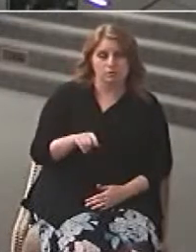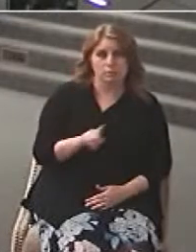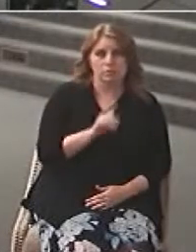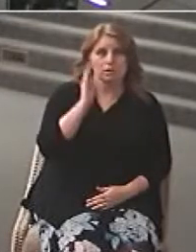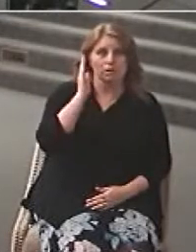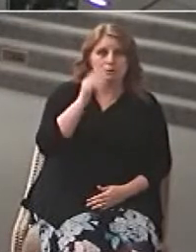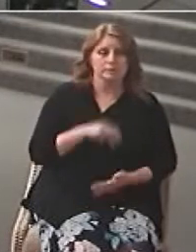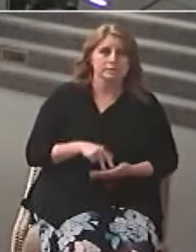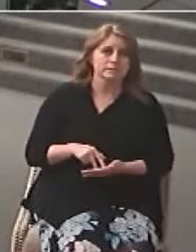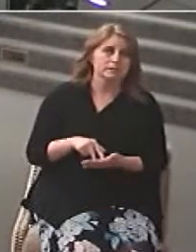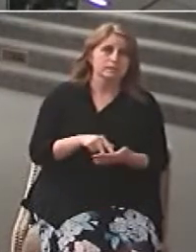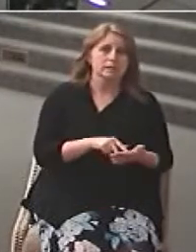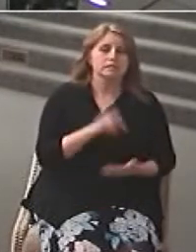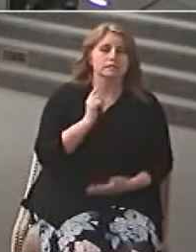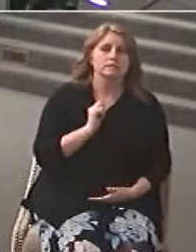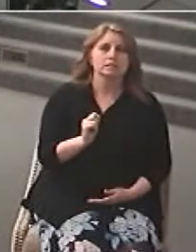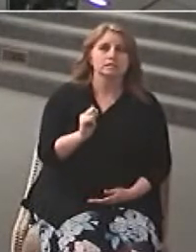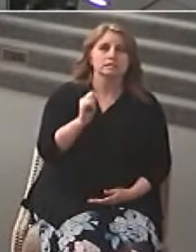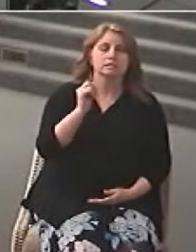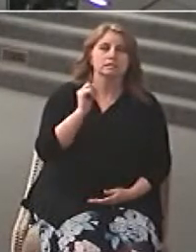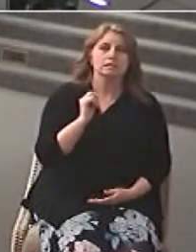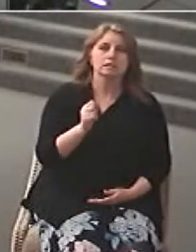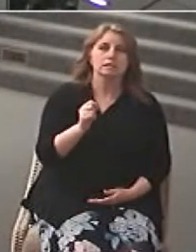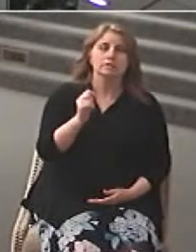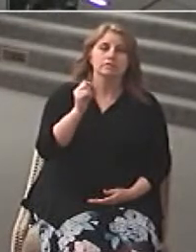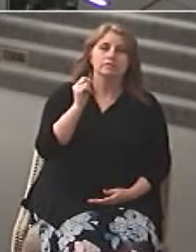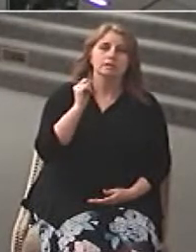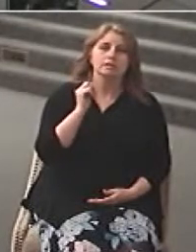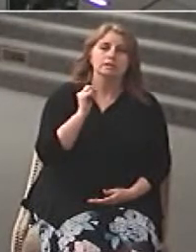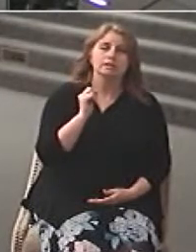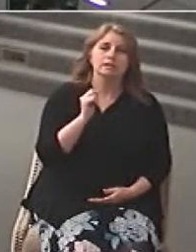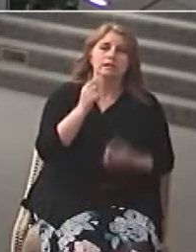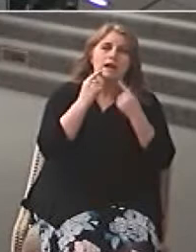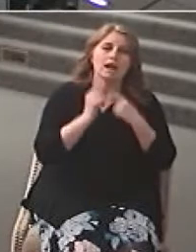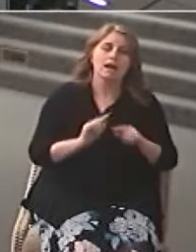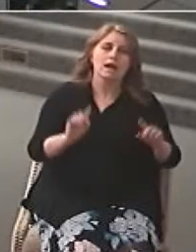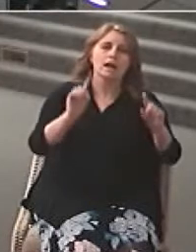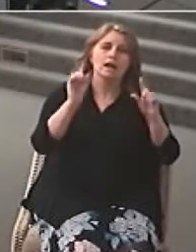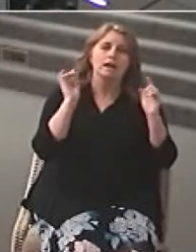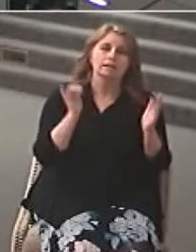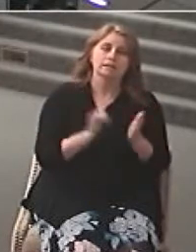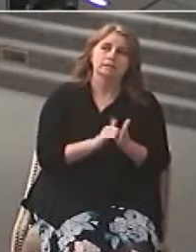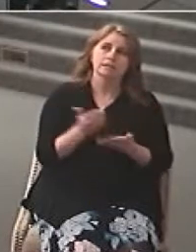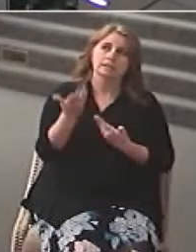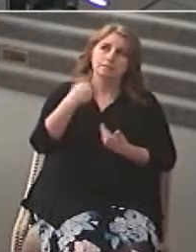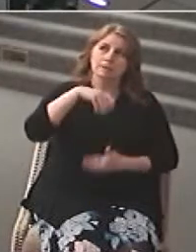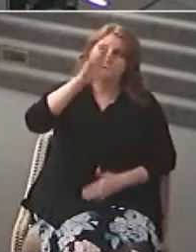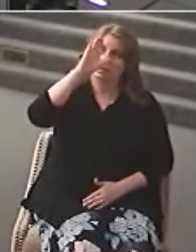Testify.